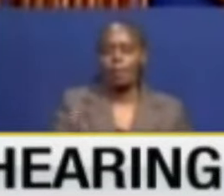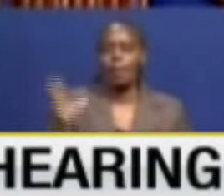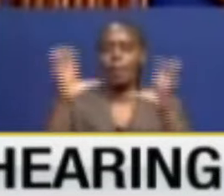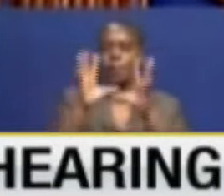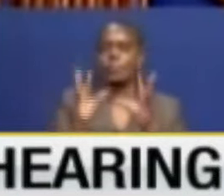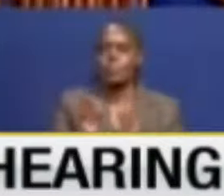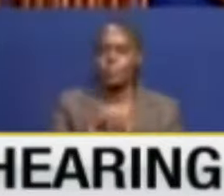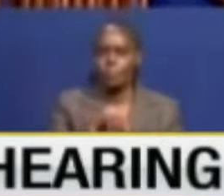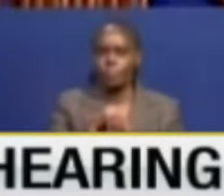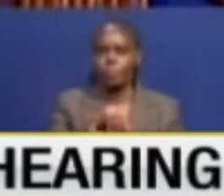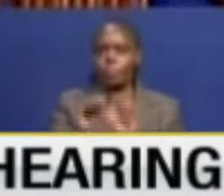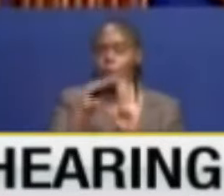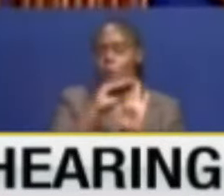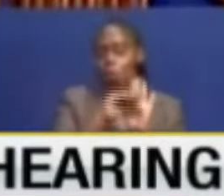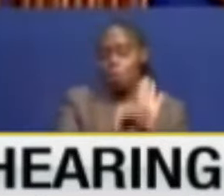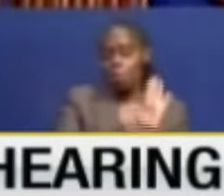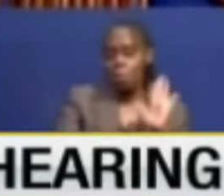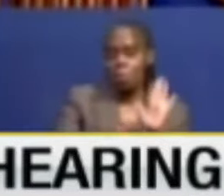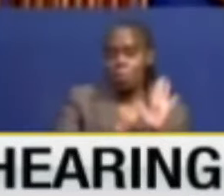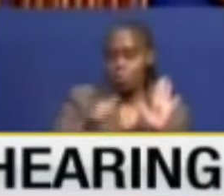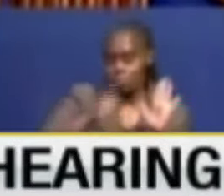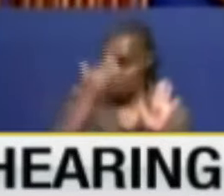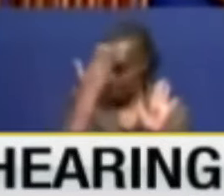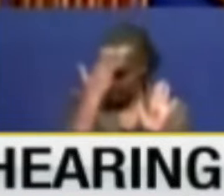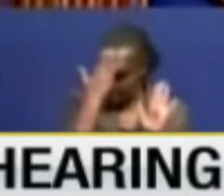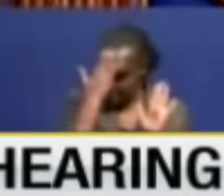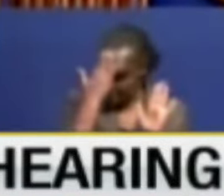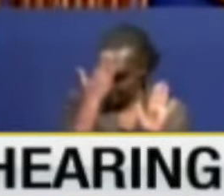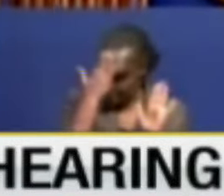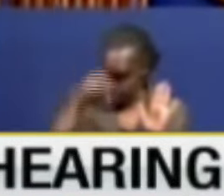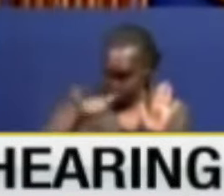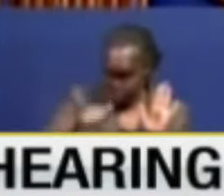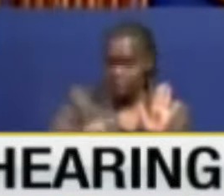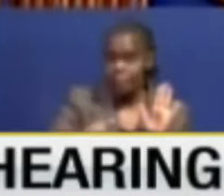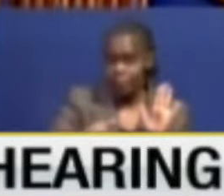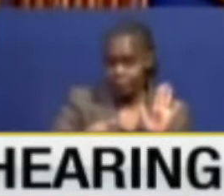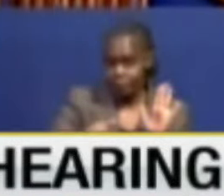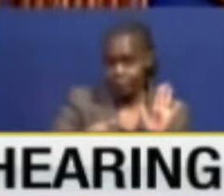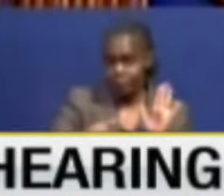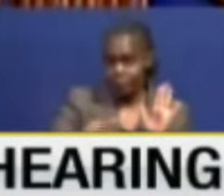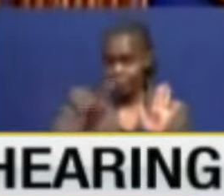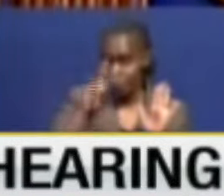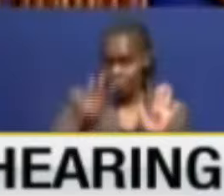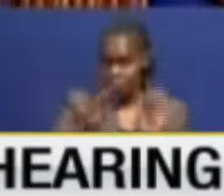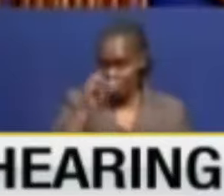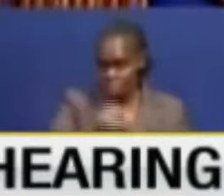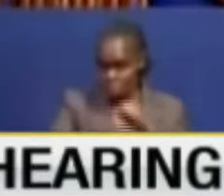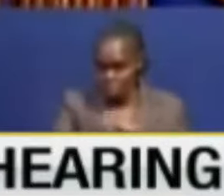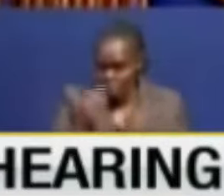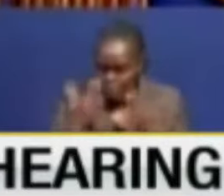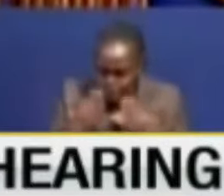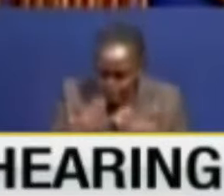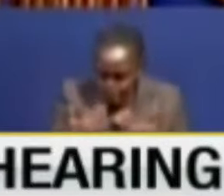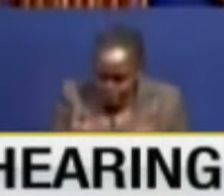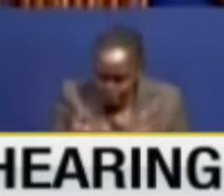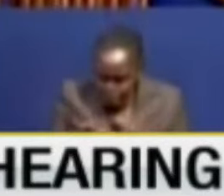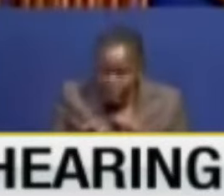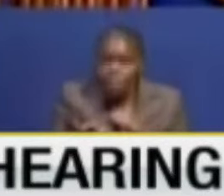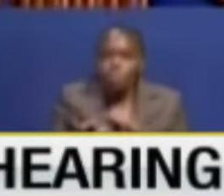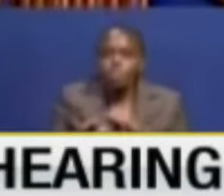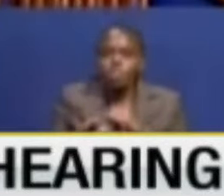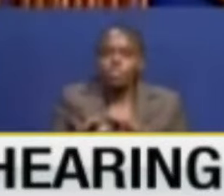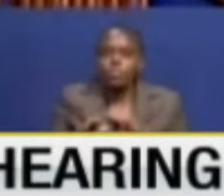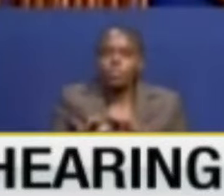summary, the program states that today, Monday, the 19th of August, 2024, after we have dispensed with the preliminary